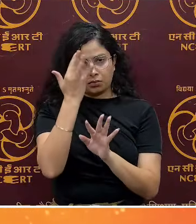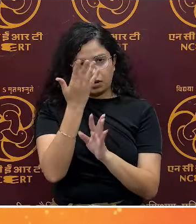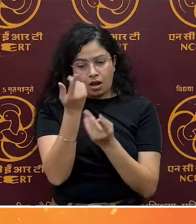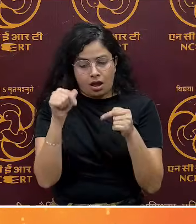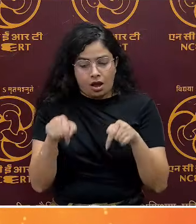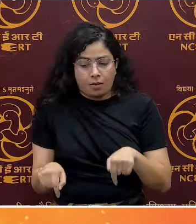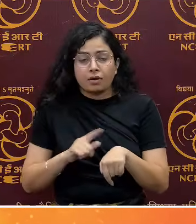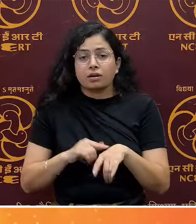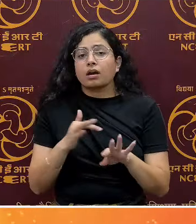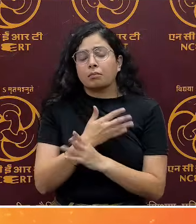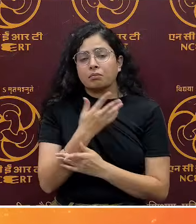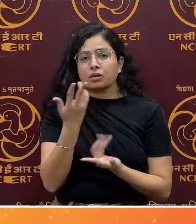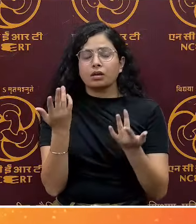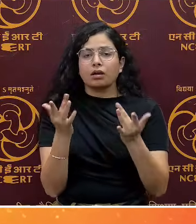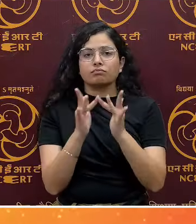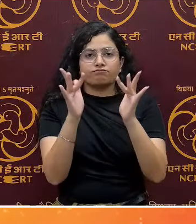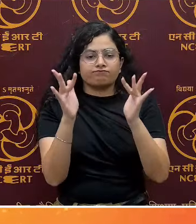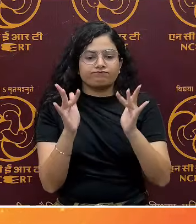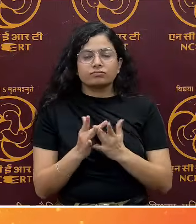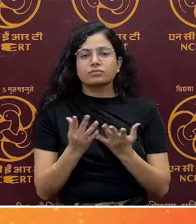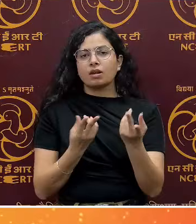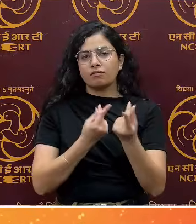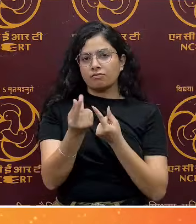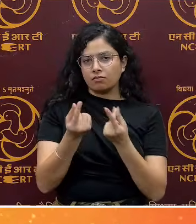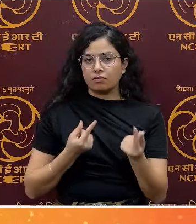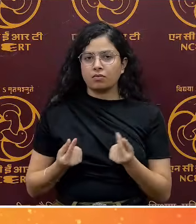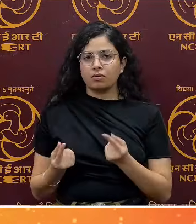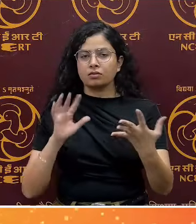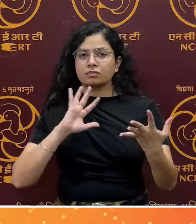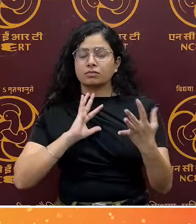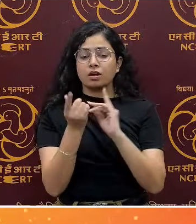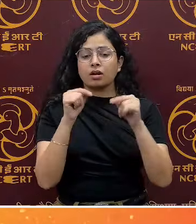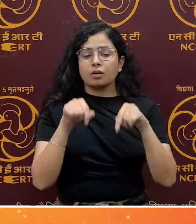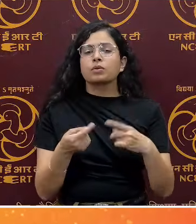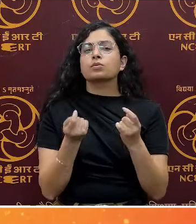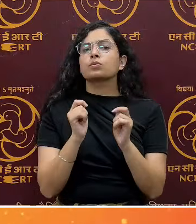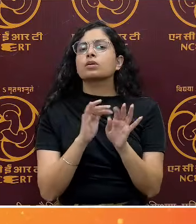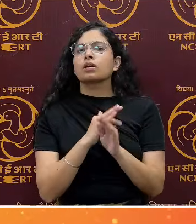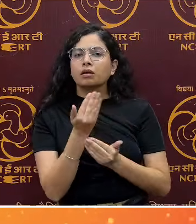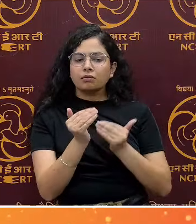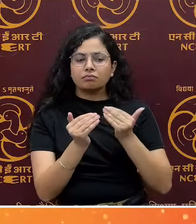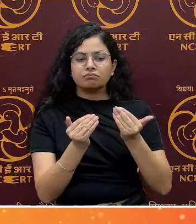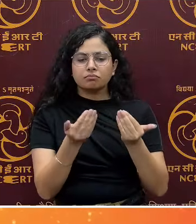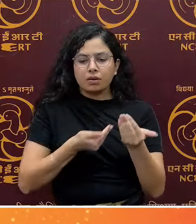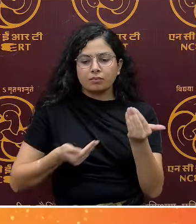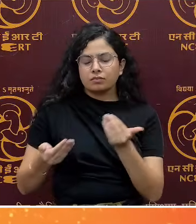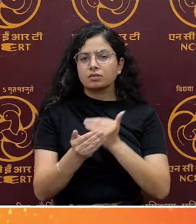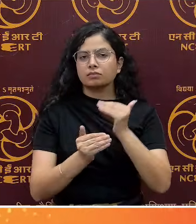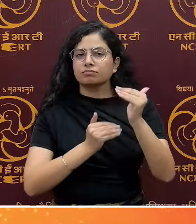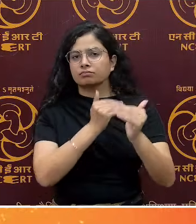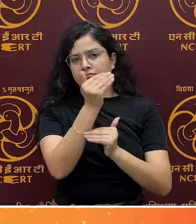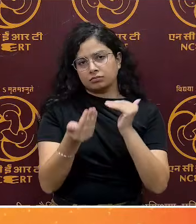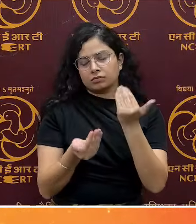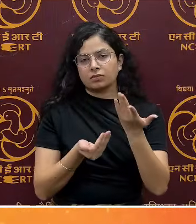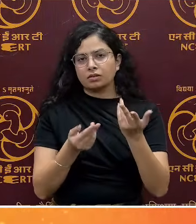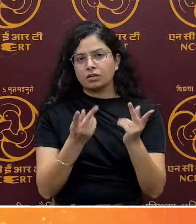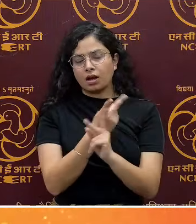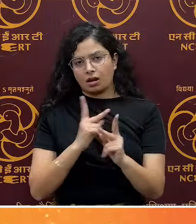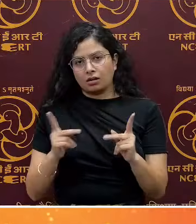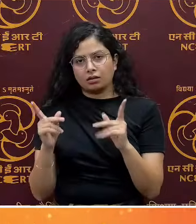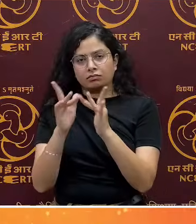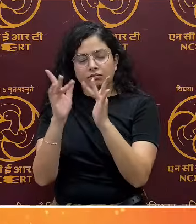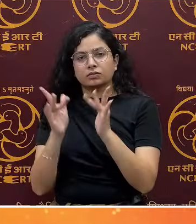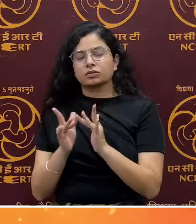in a digital fast-paced world where we always try to upgrade ourselves with the digital tools as well. So